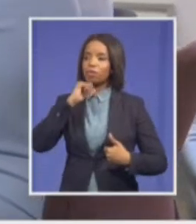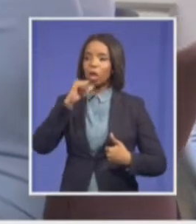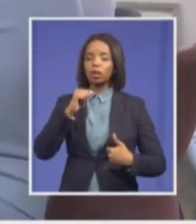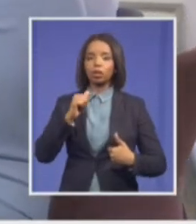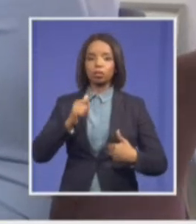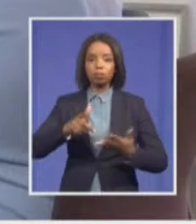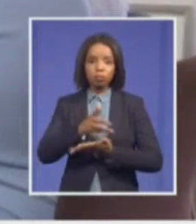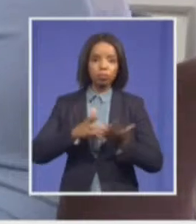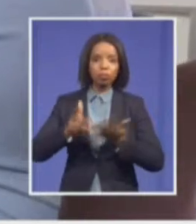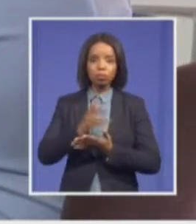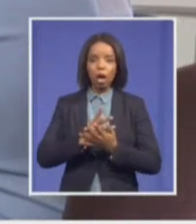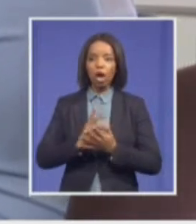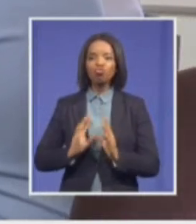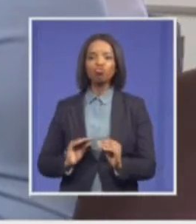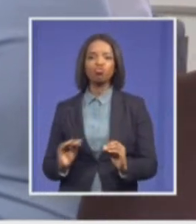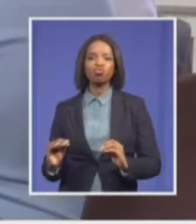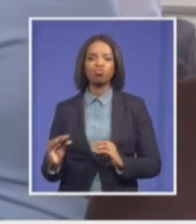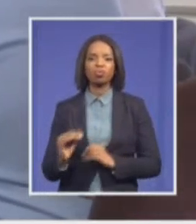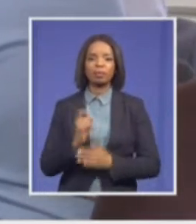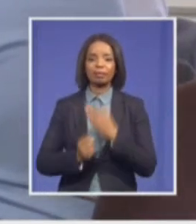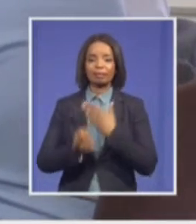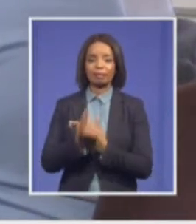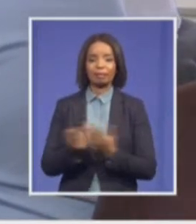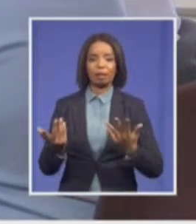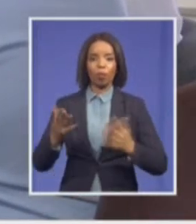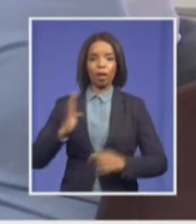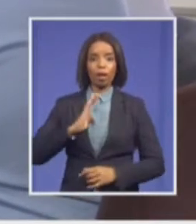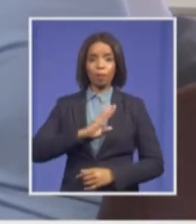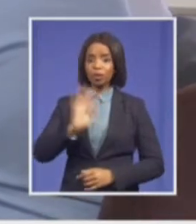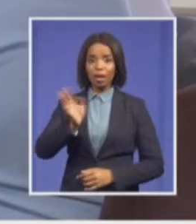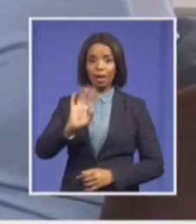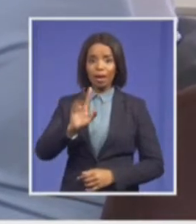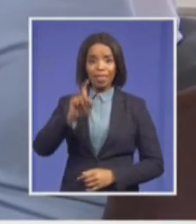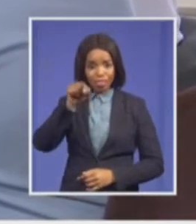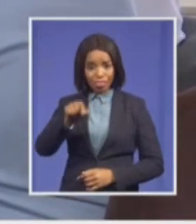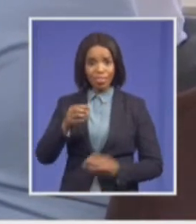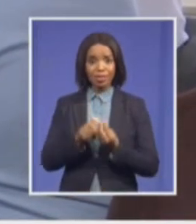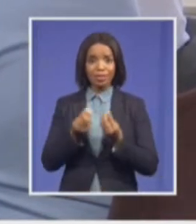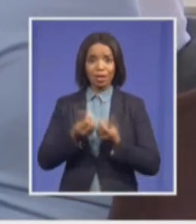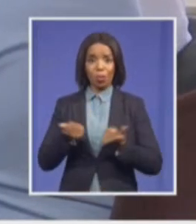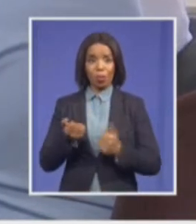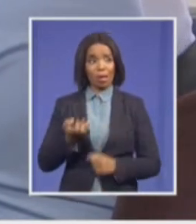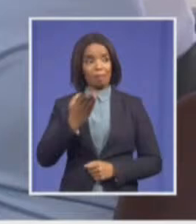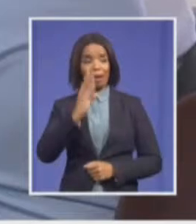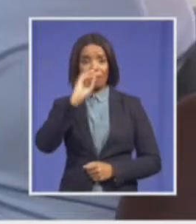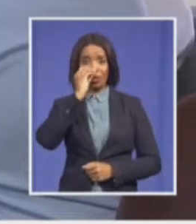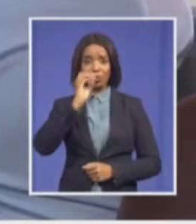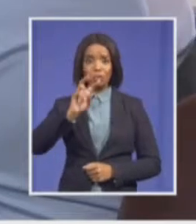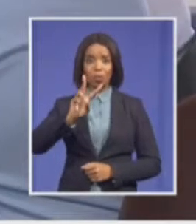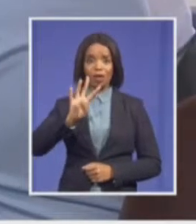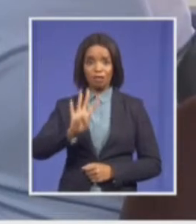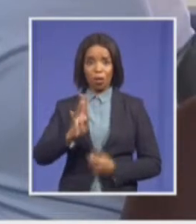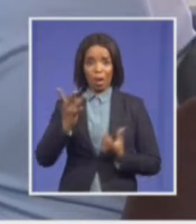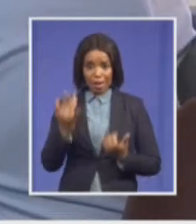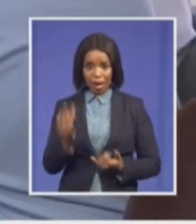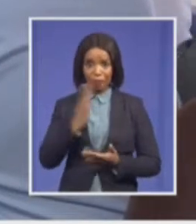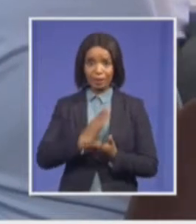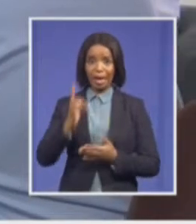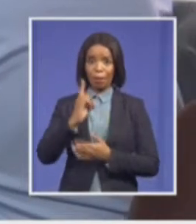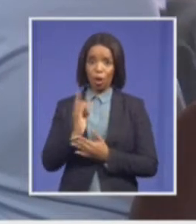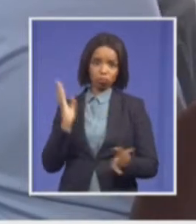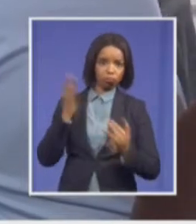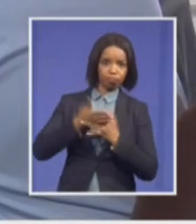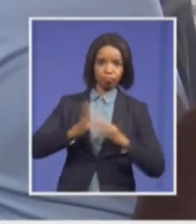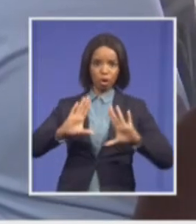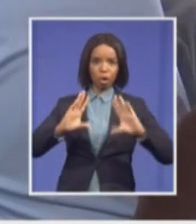been broadcast. It's already on News 24. So if somebody wants to stop this process, they can stop it. So I don't engage rumors, but